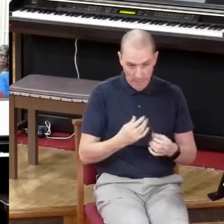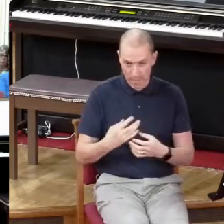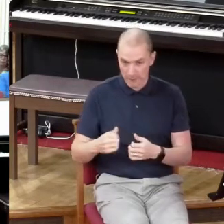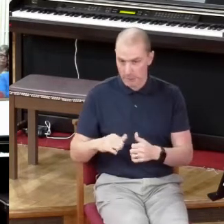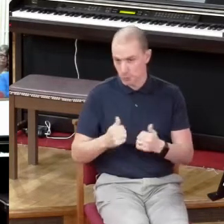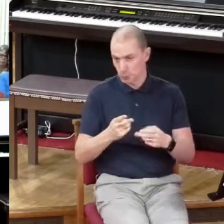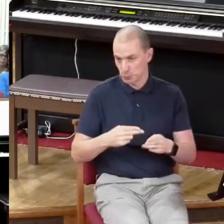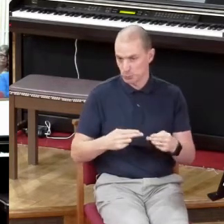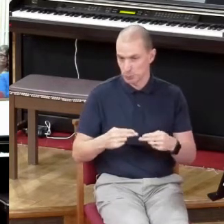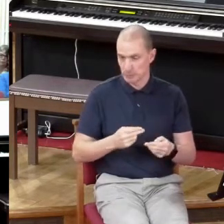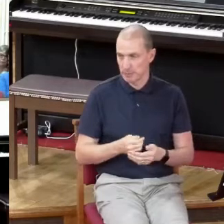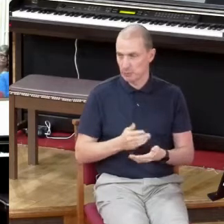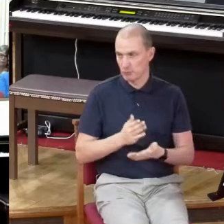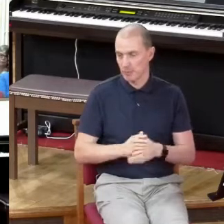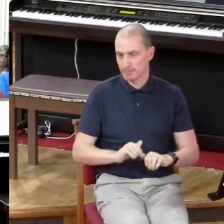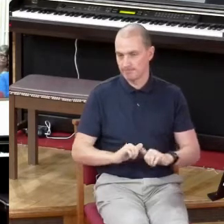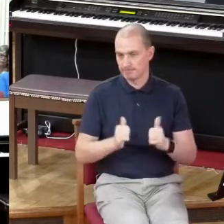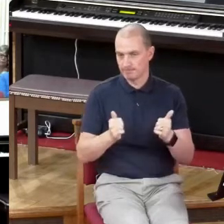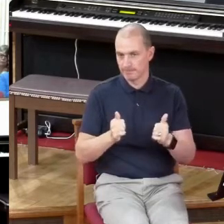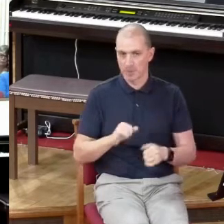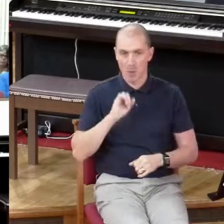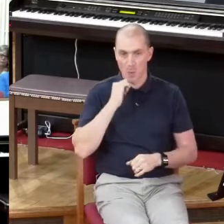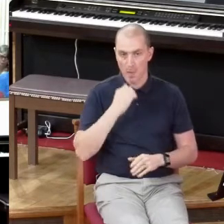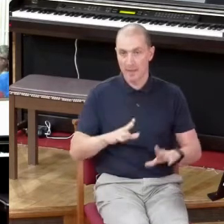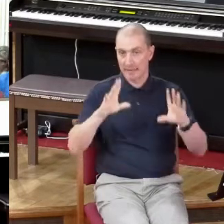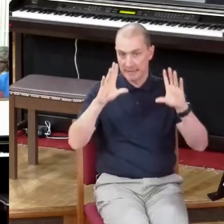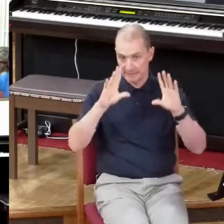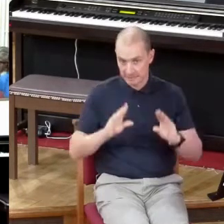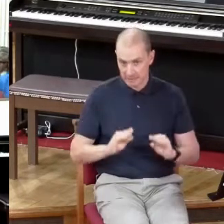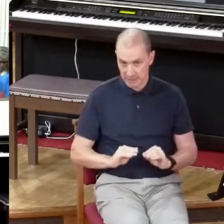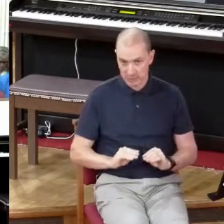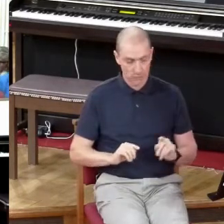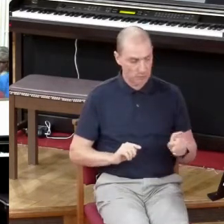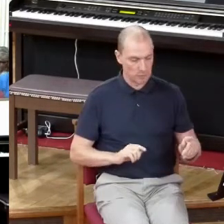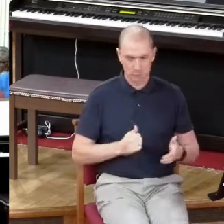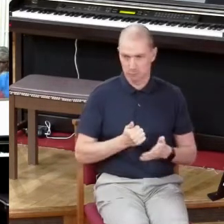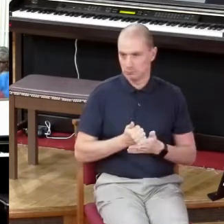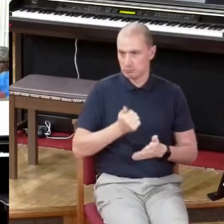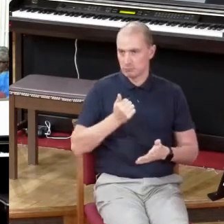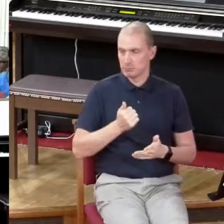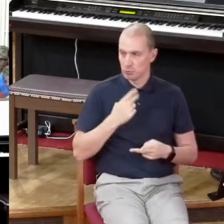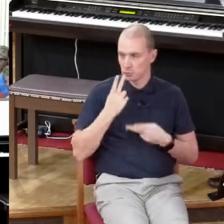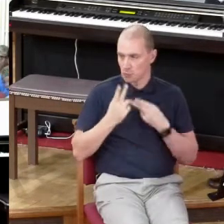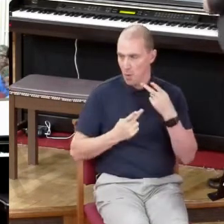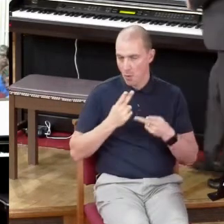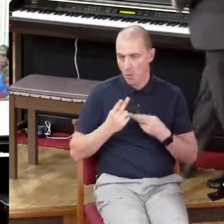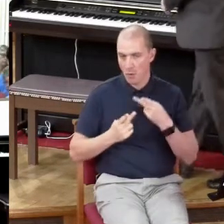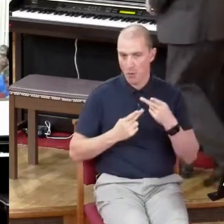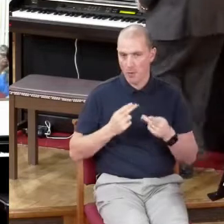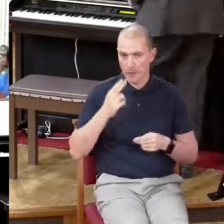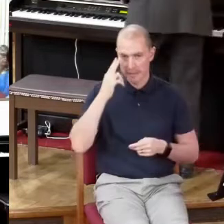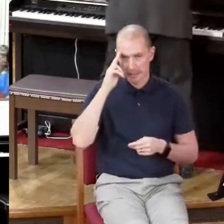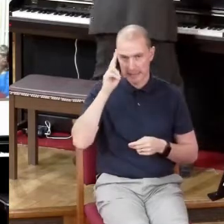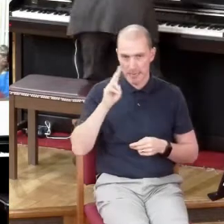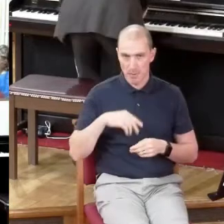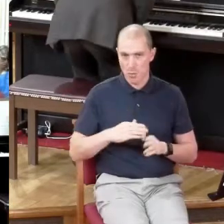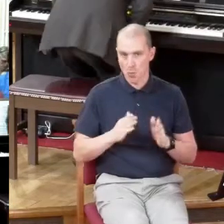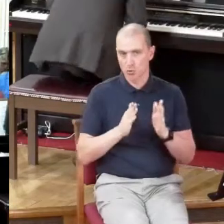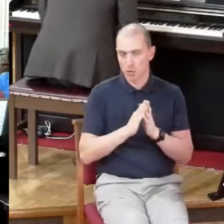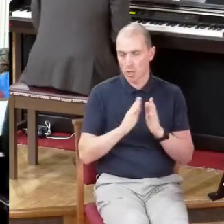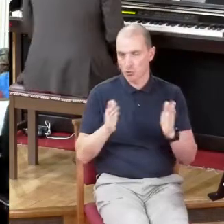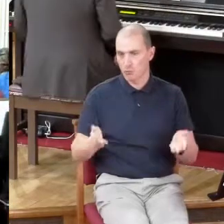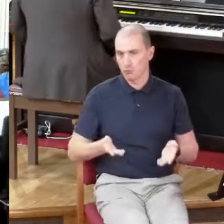this morning. That's been really good. Now we're going to finish by singing a great song, a hymn. It's called, O Church Arise and